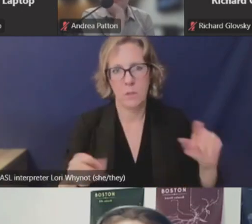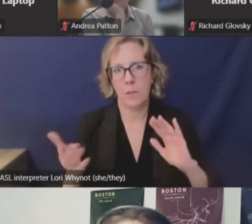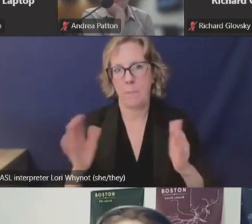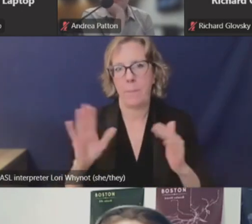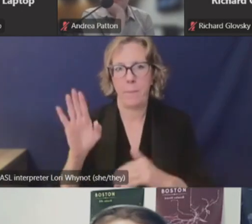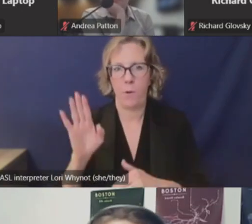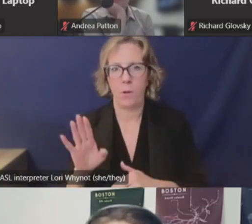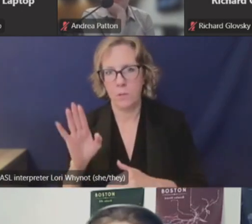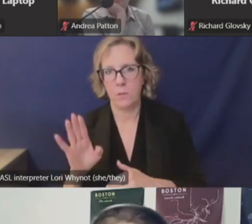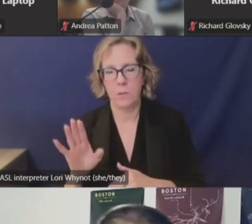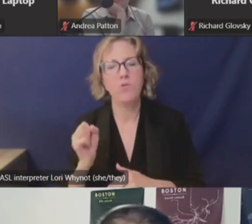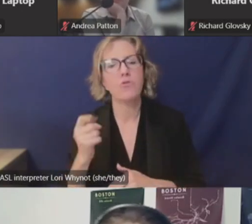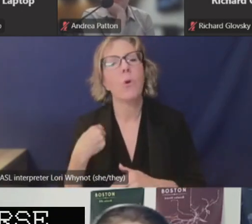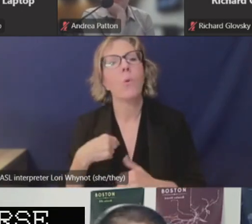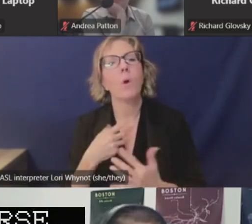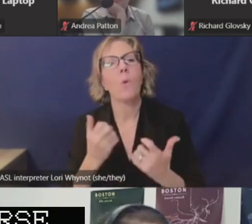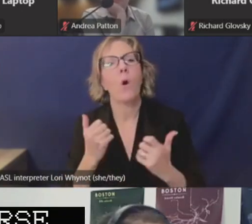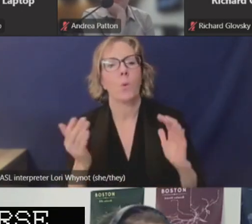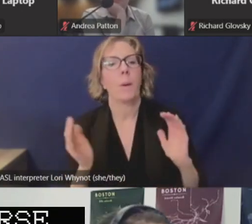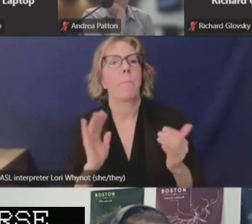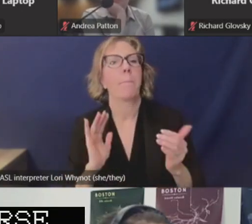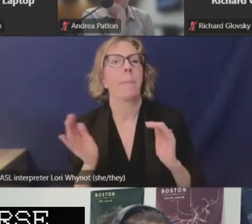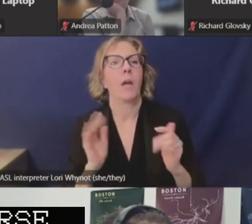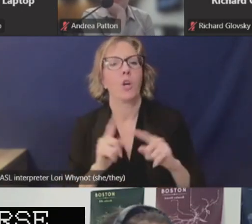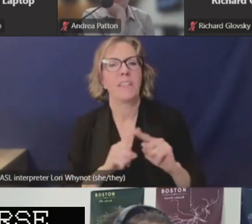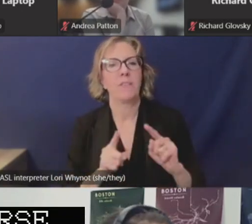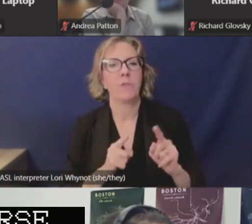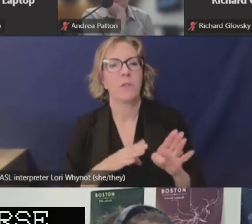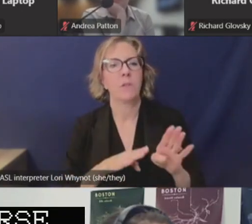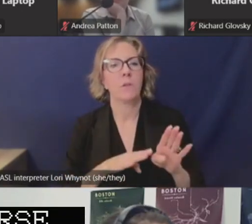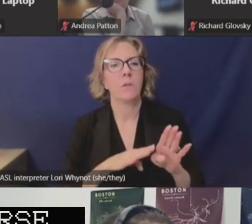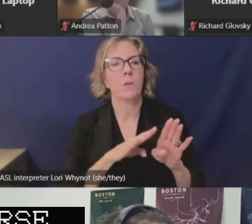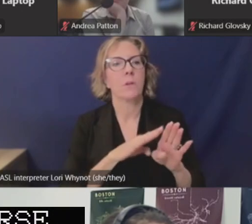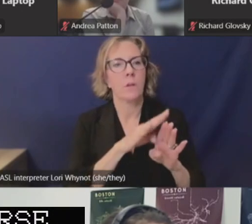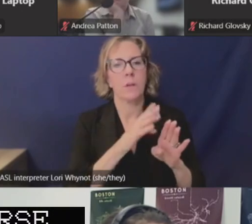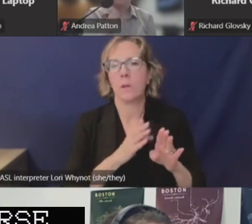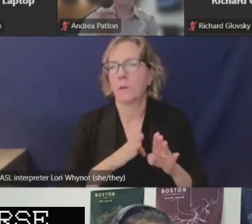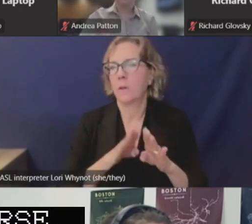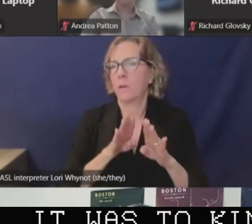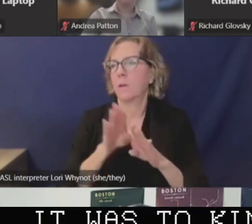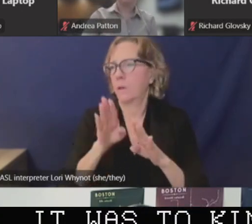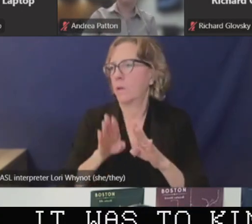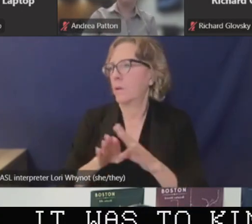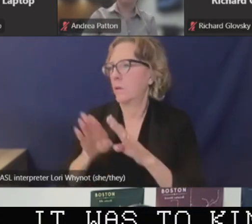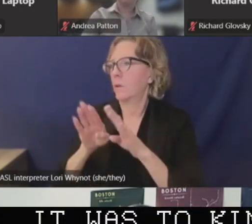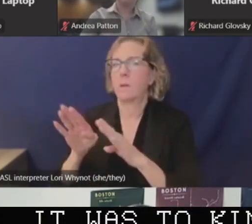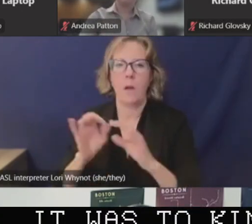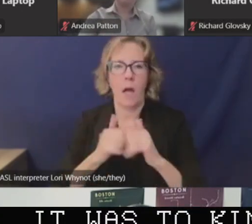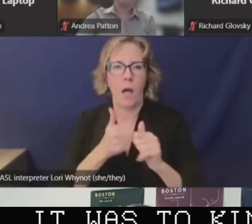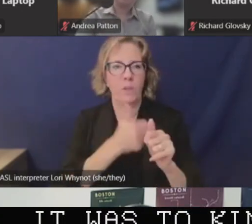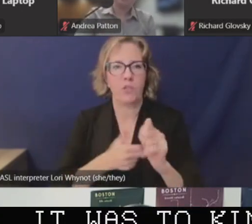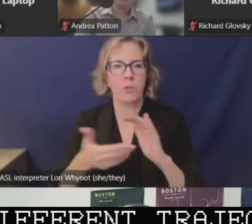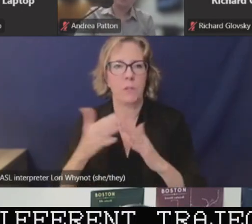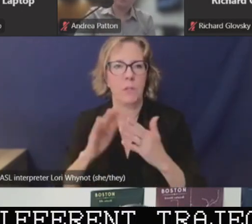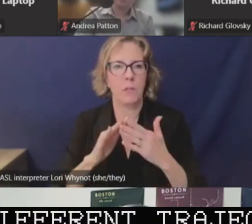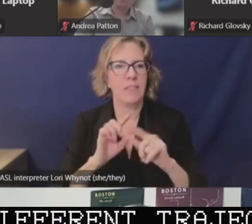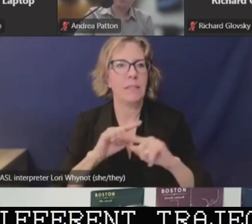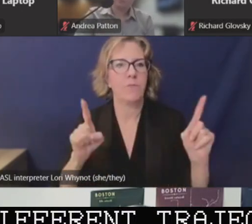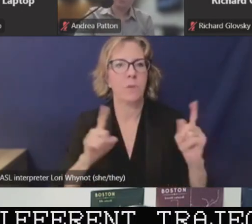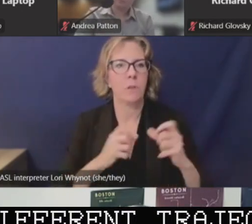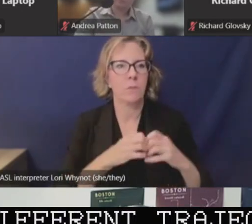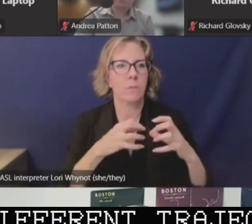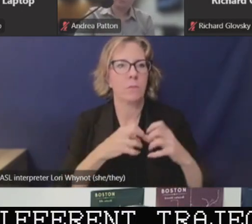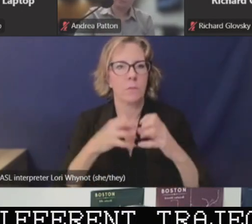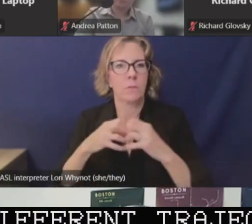of compare different trajectories of cities, and possibly the kind of trajectory also